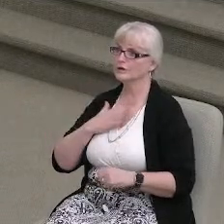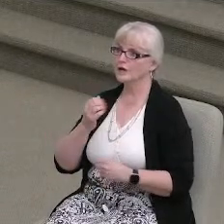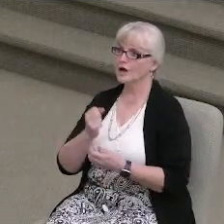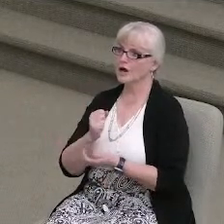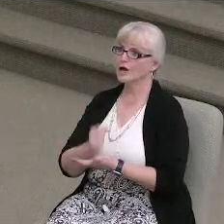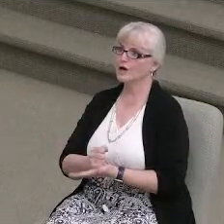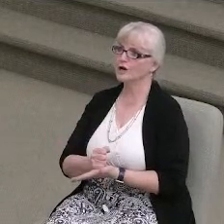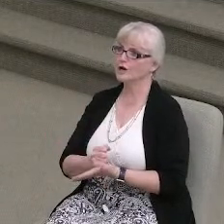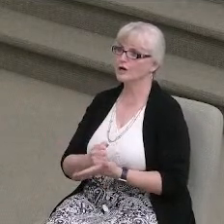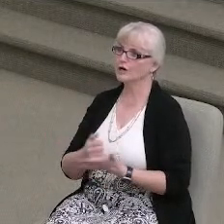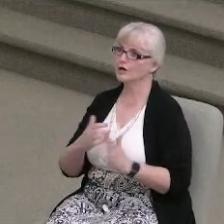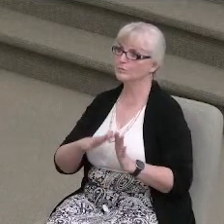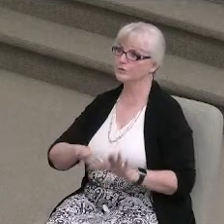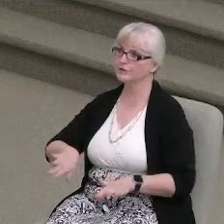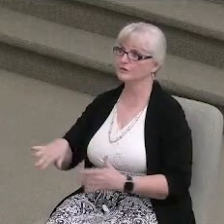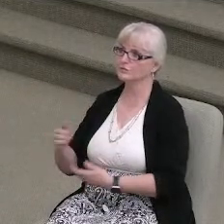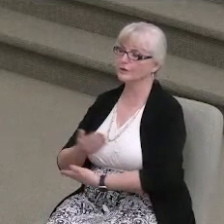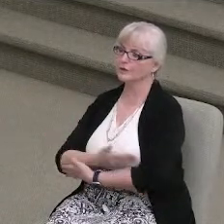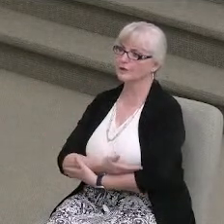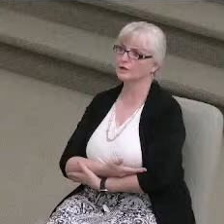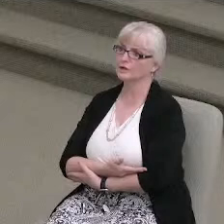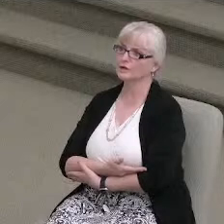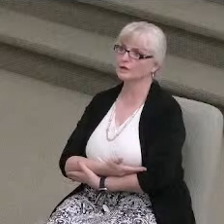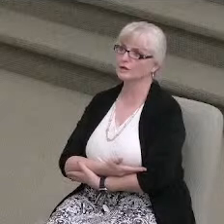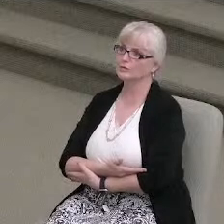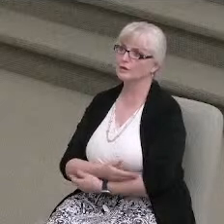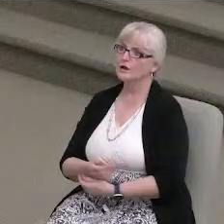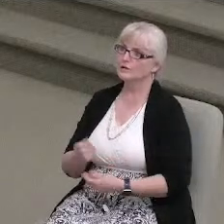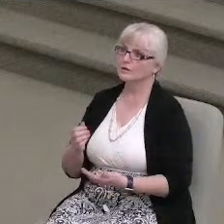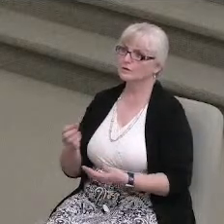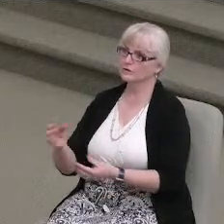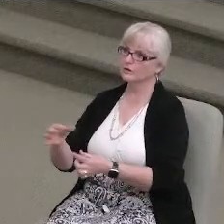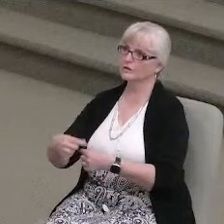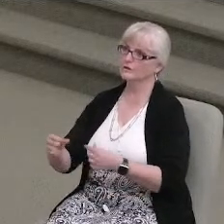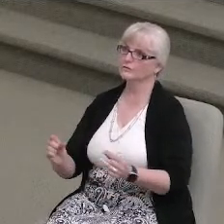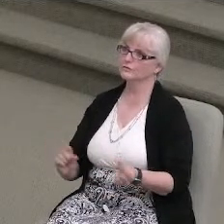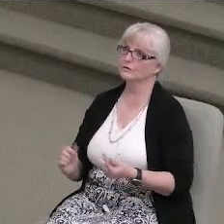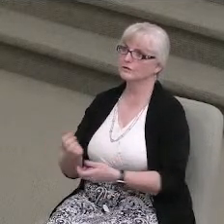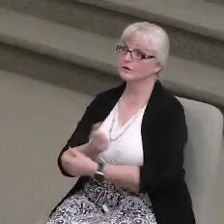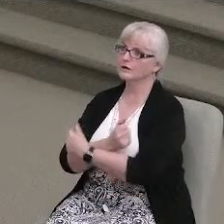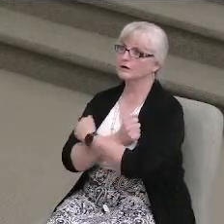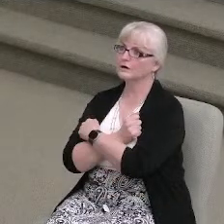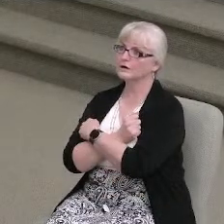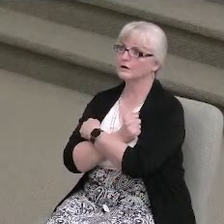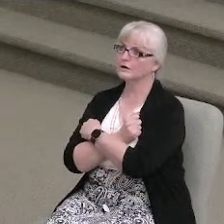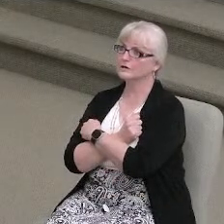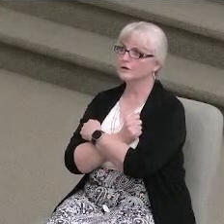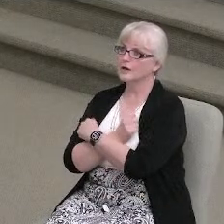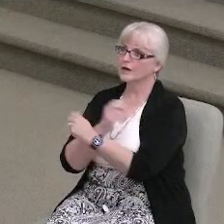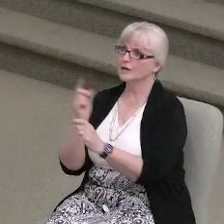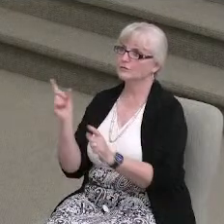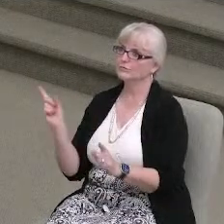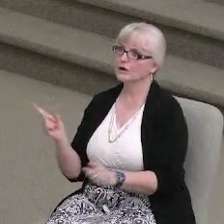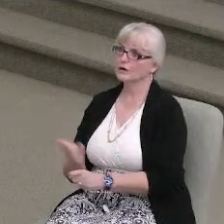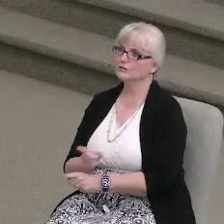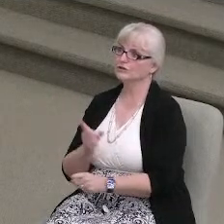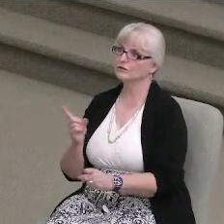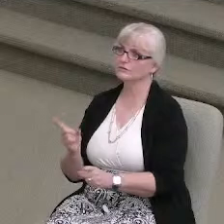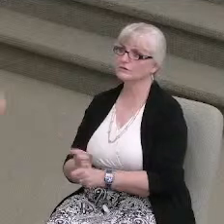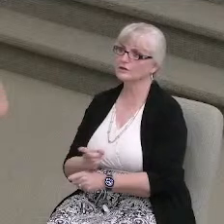in helpless babe. This gift of love and